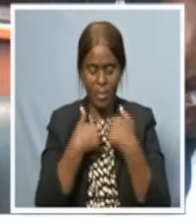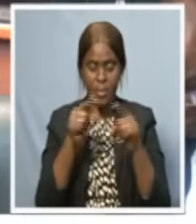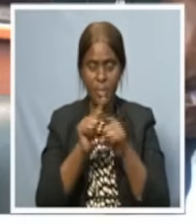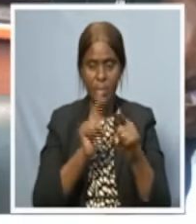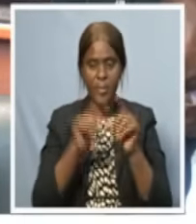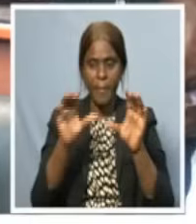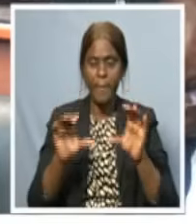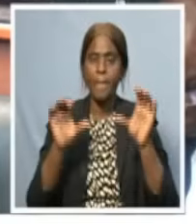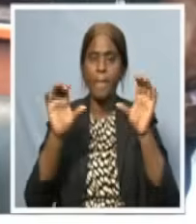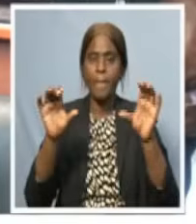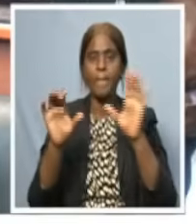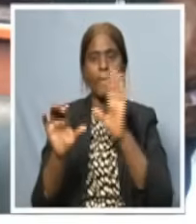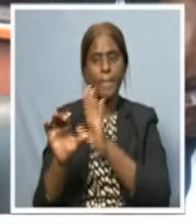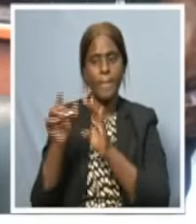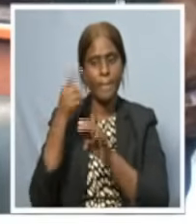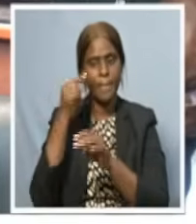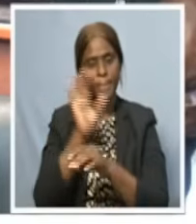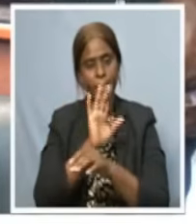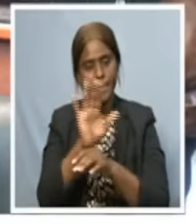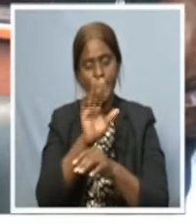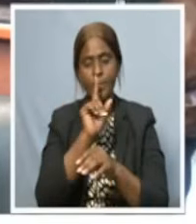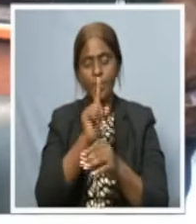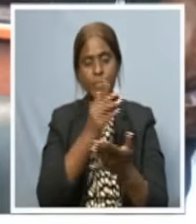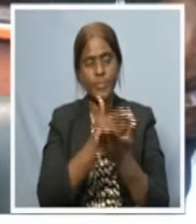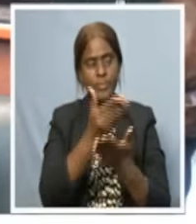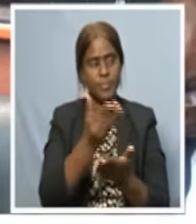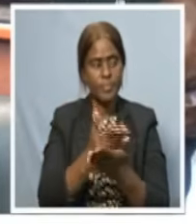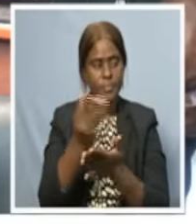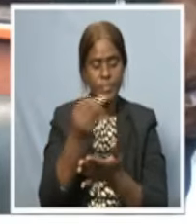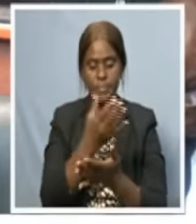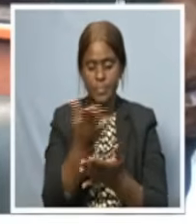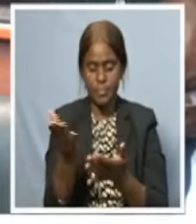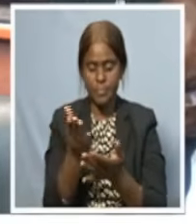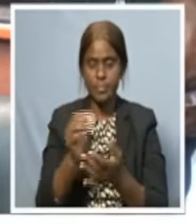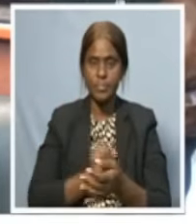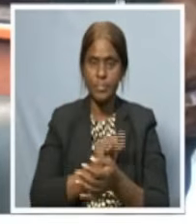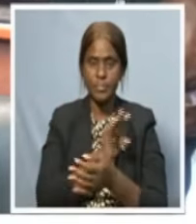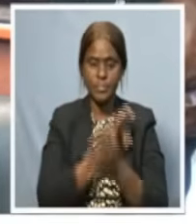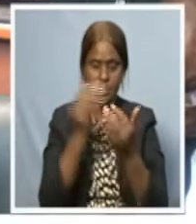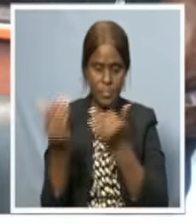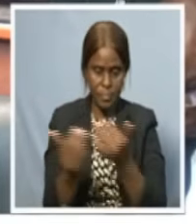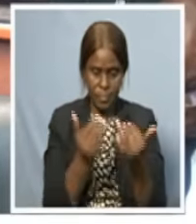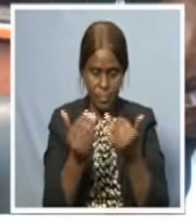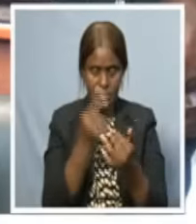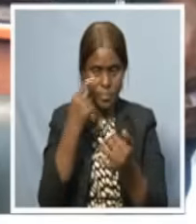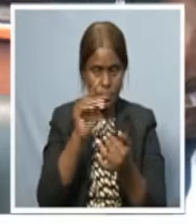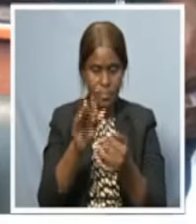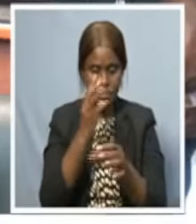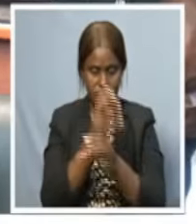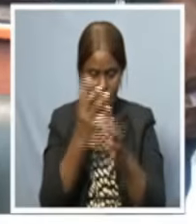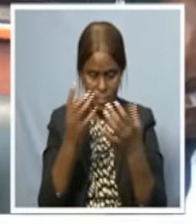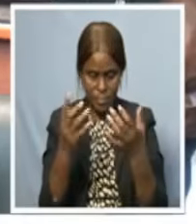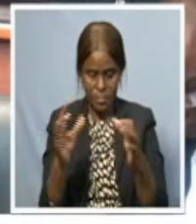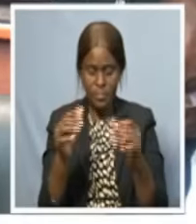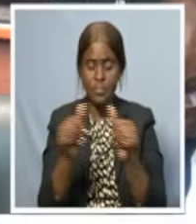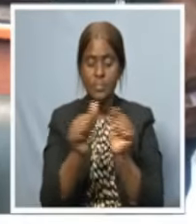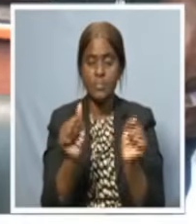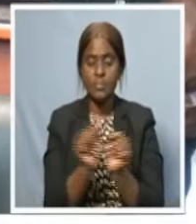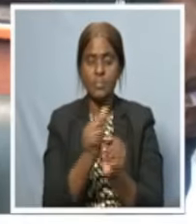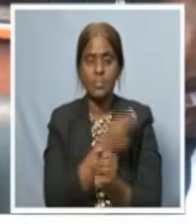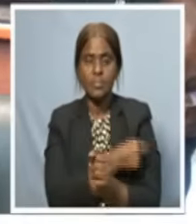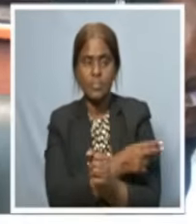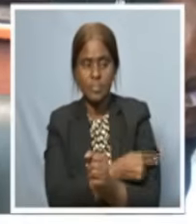an allocation for the purchase of a staff bus for Chinsali